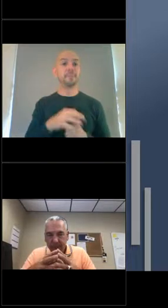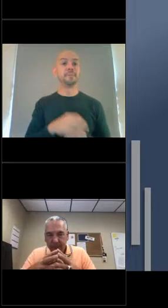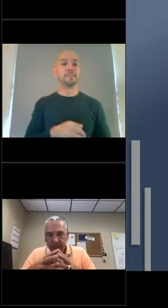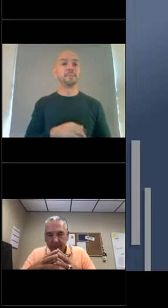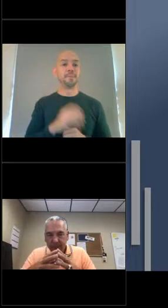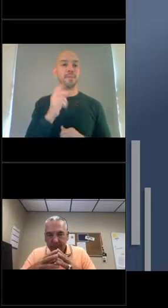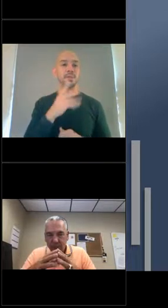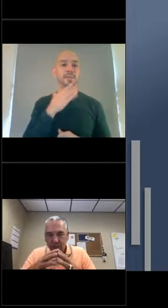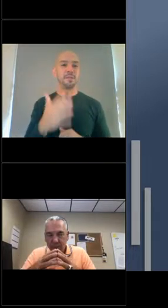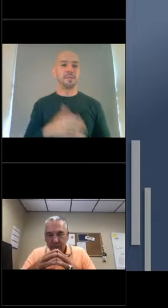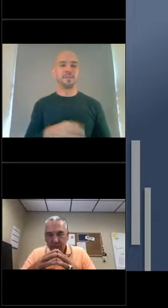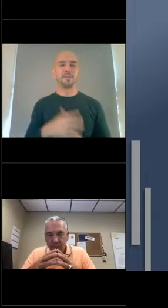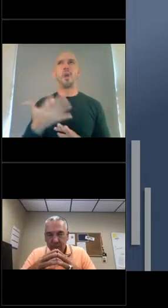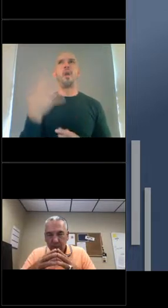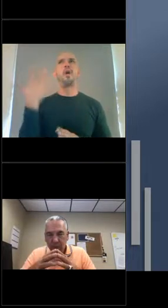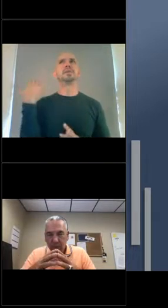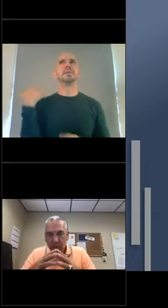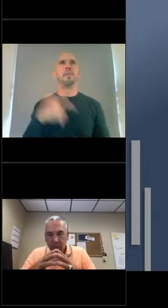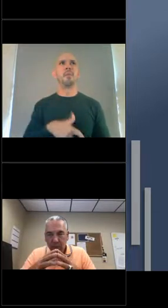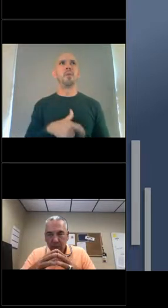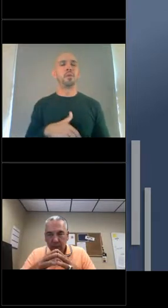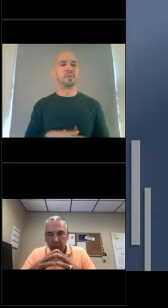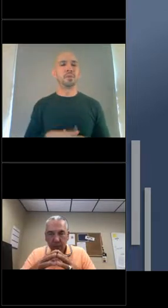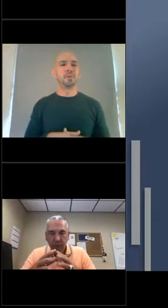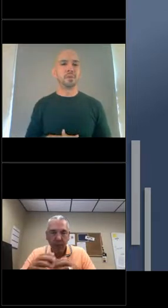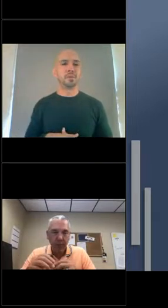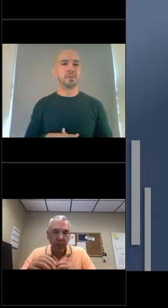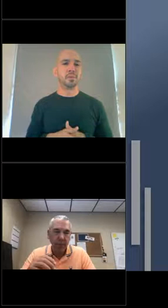that was a long time ago um